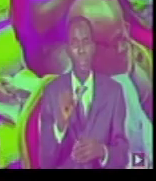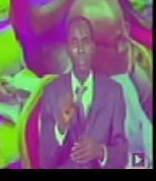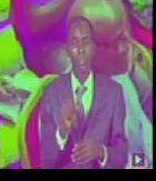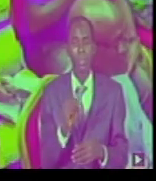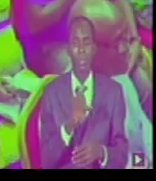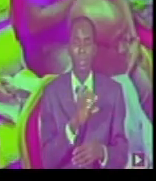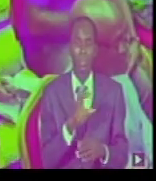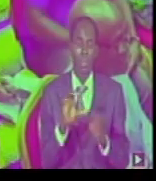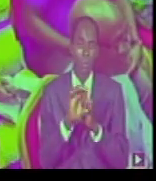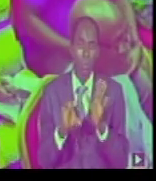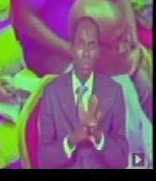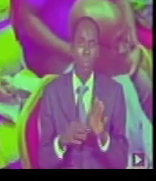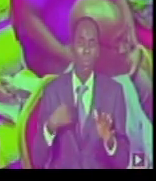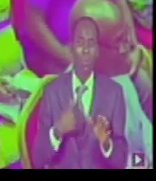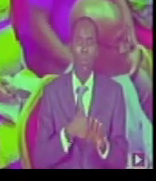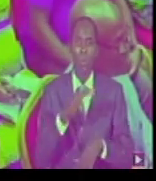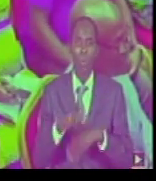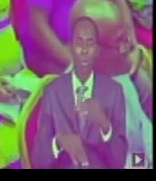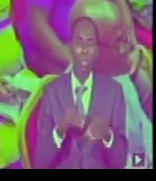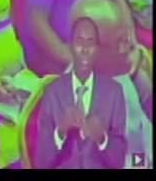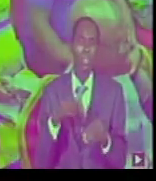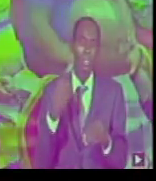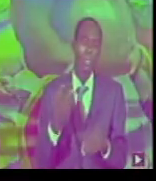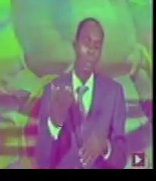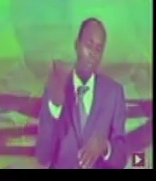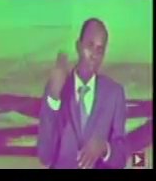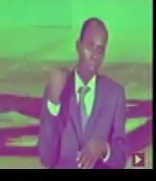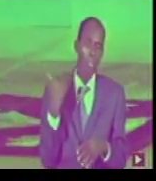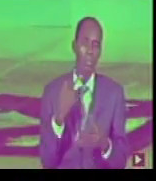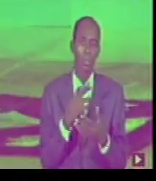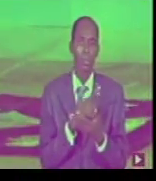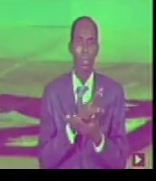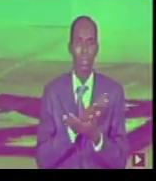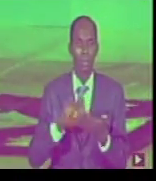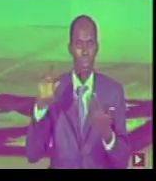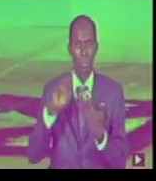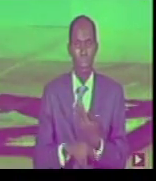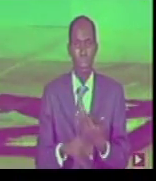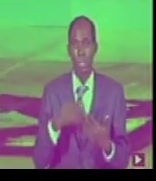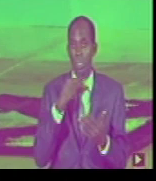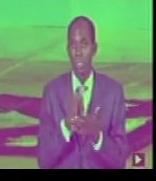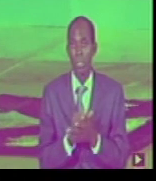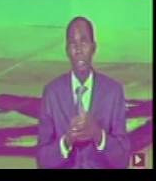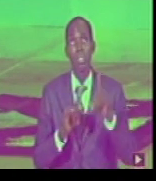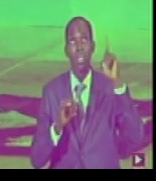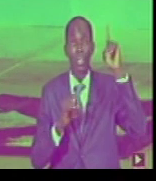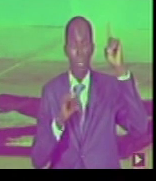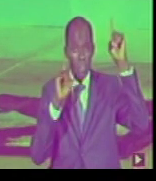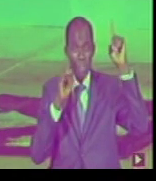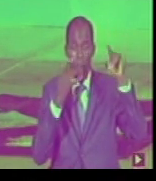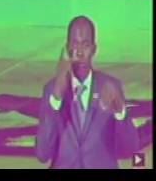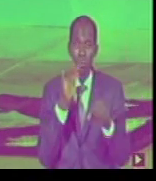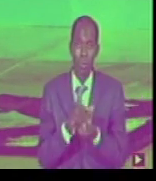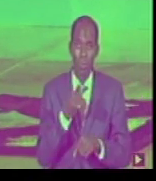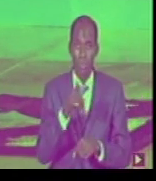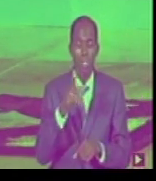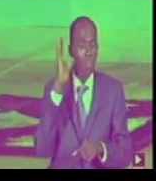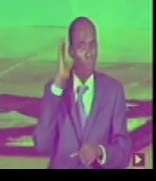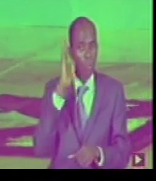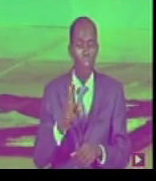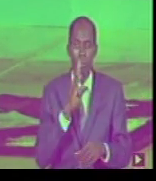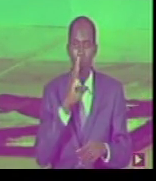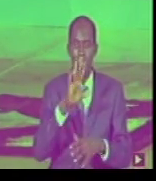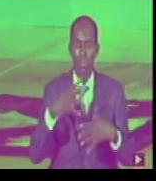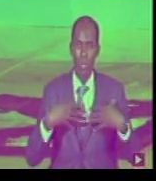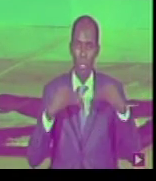of righteousness. He says, you know what I'm going to do for you? I will be your healer. I am the Lord that healeth